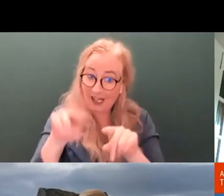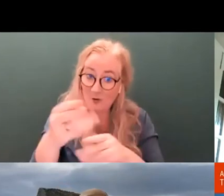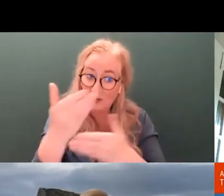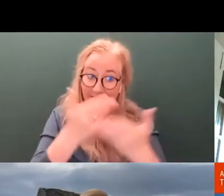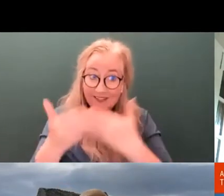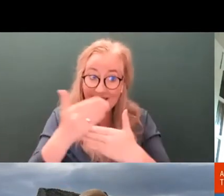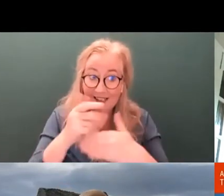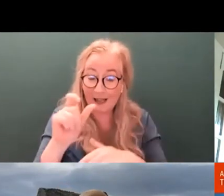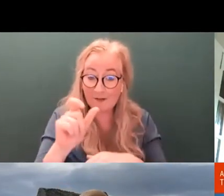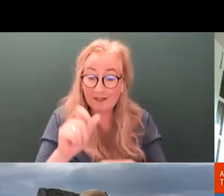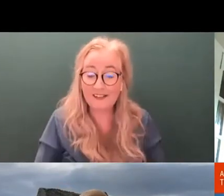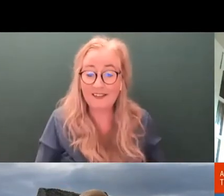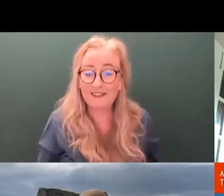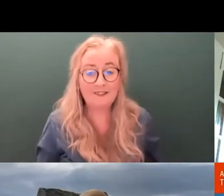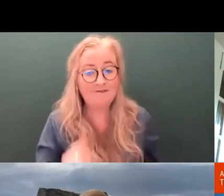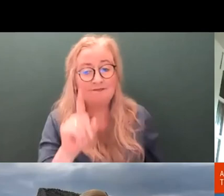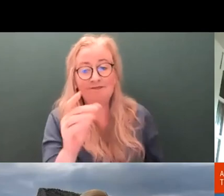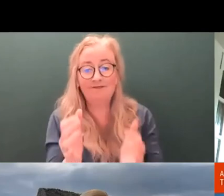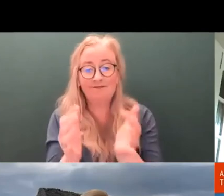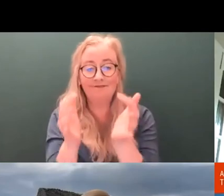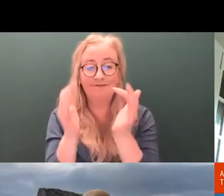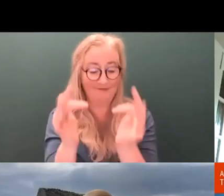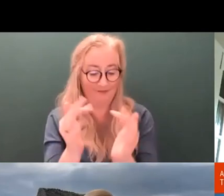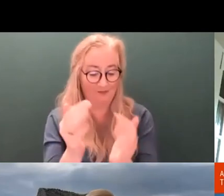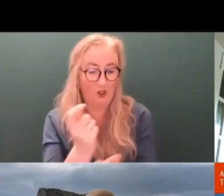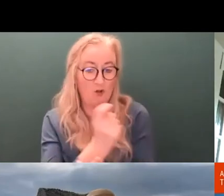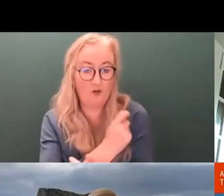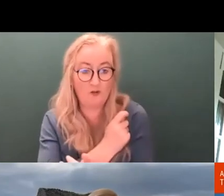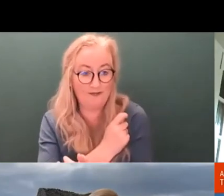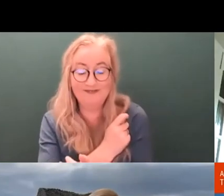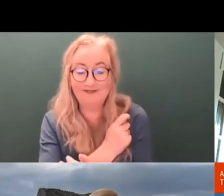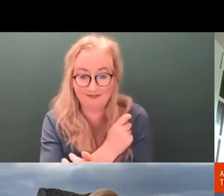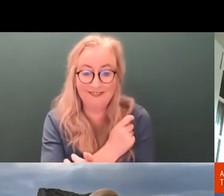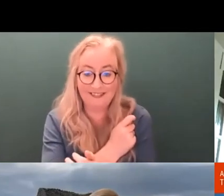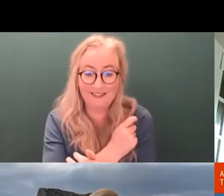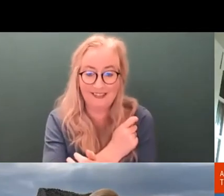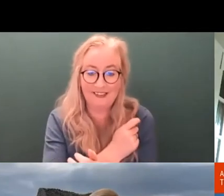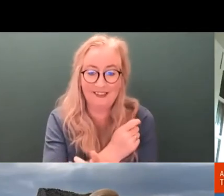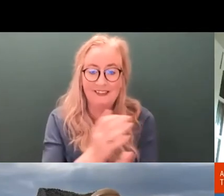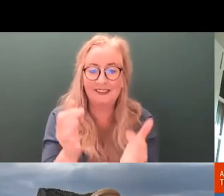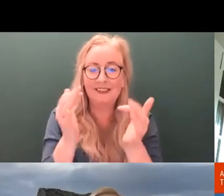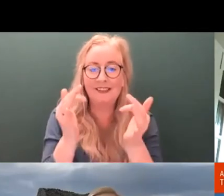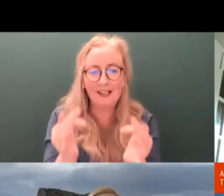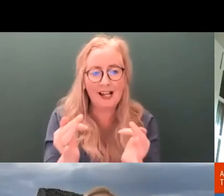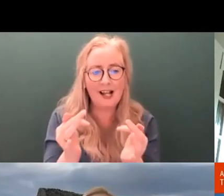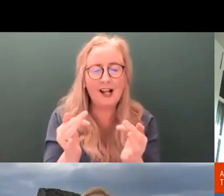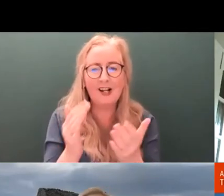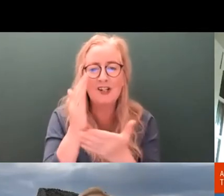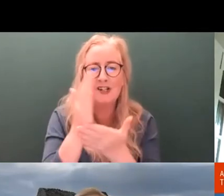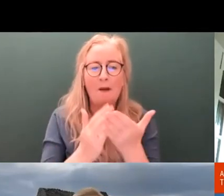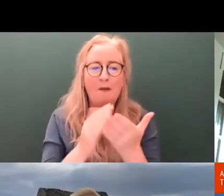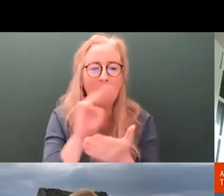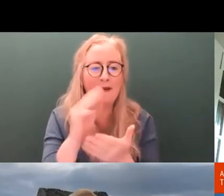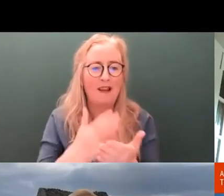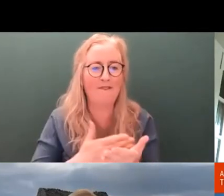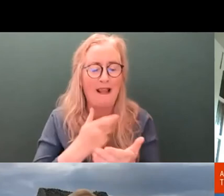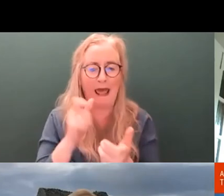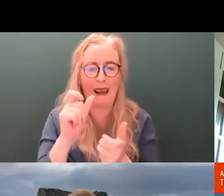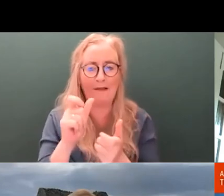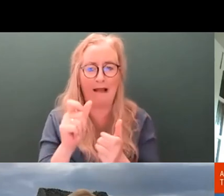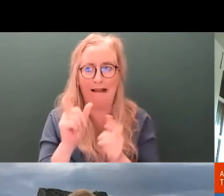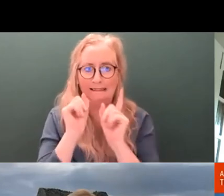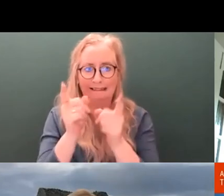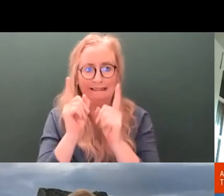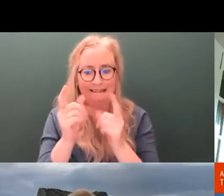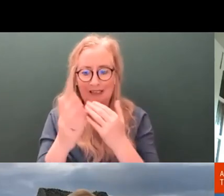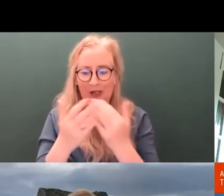That's, that's, that's definitely true, Susan. There is definitely an intimidation factor around, I don't know